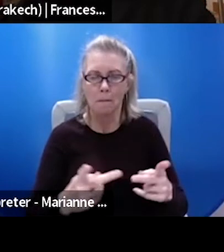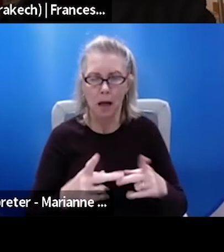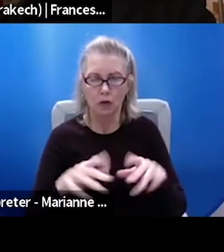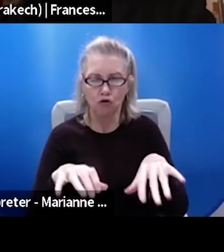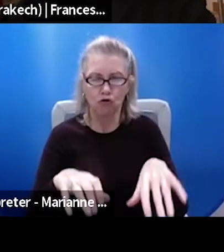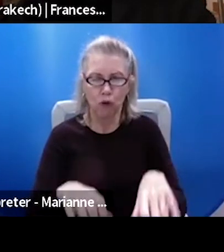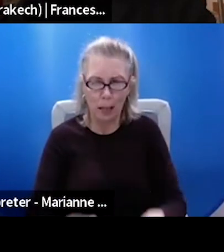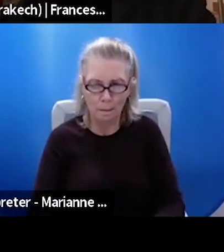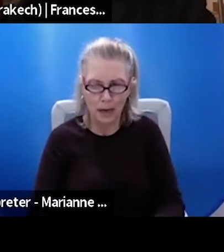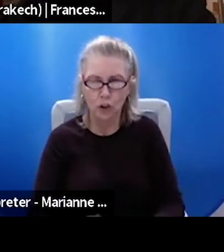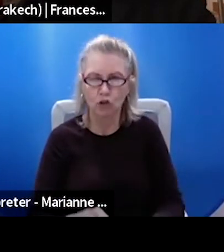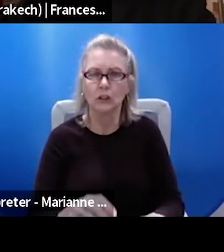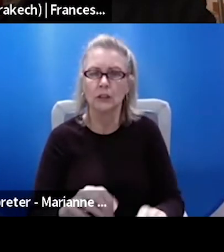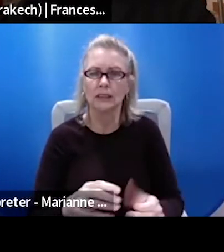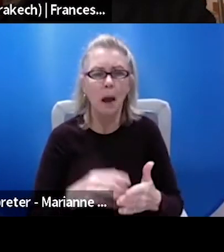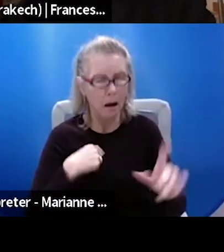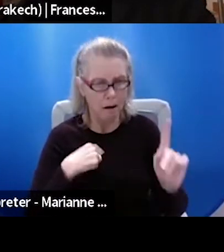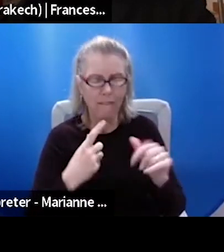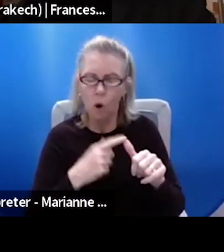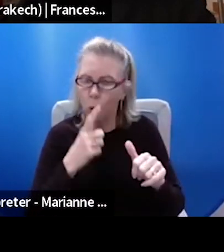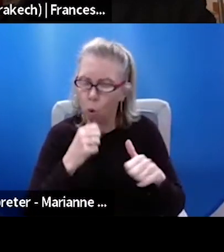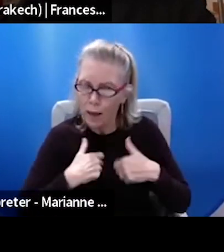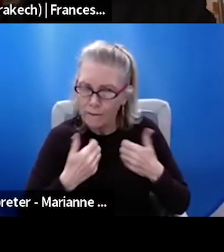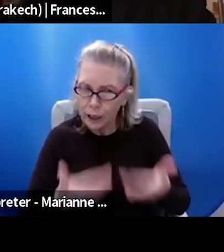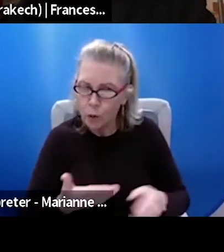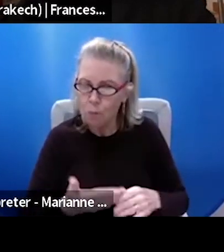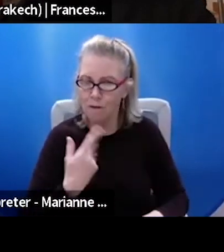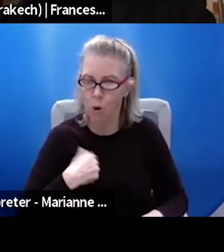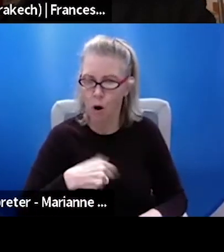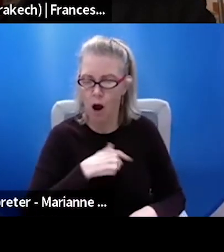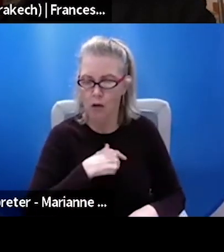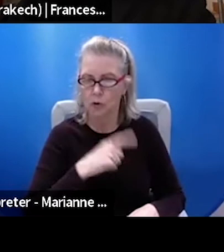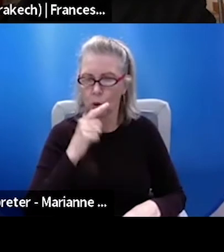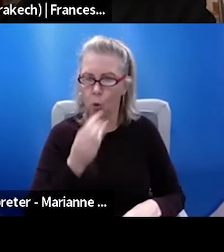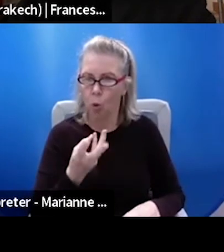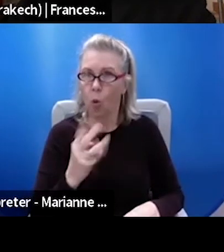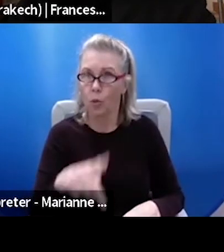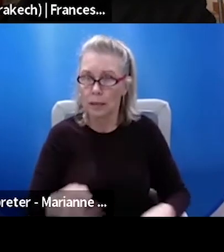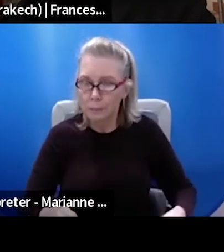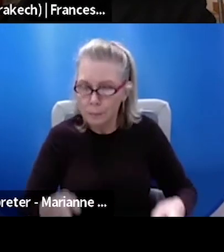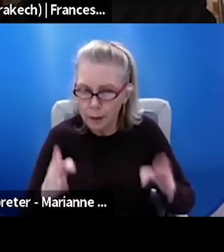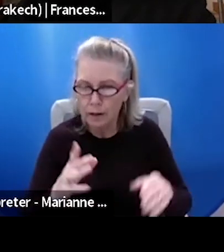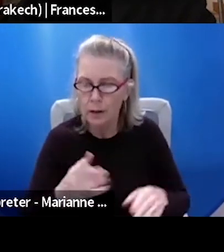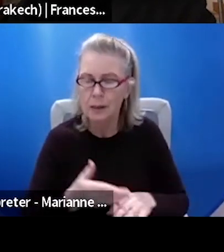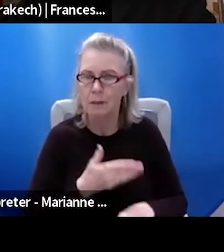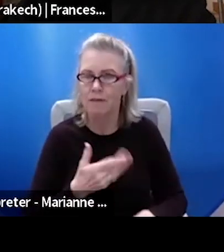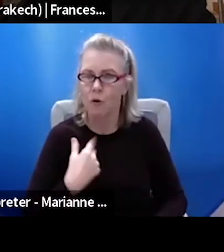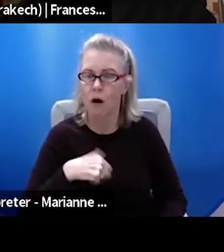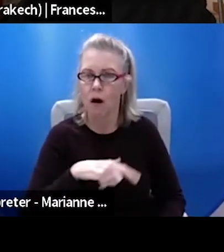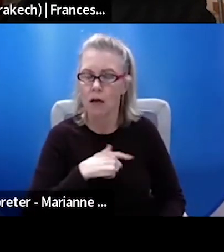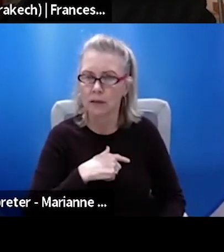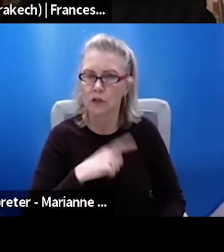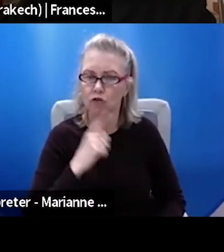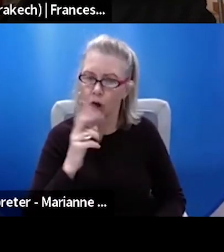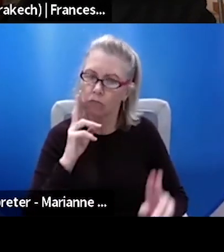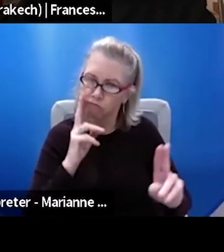making public who has lived in this space before us, who has owned this building before us, and